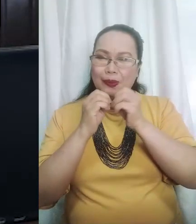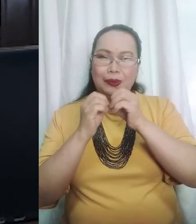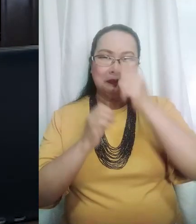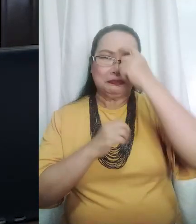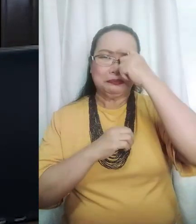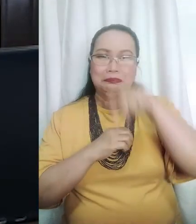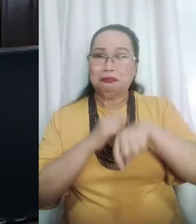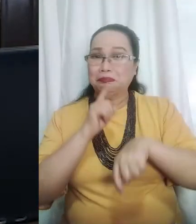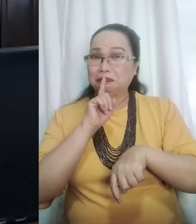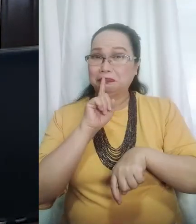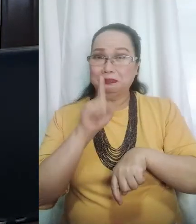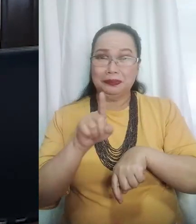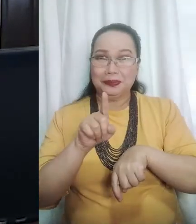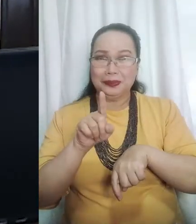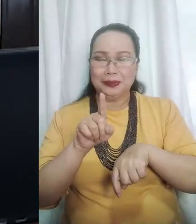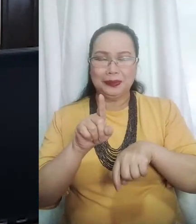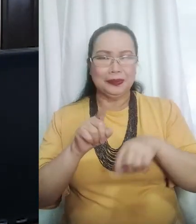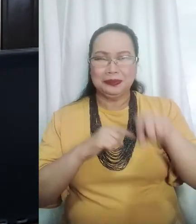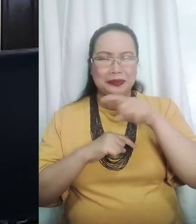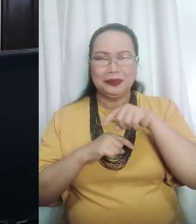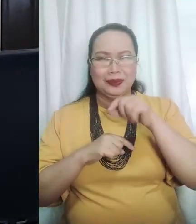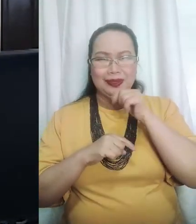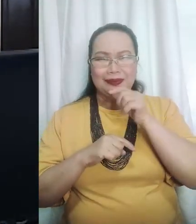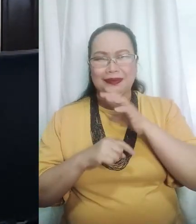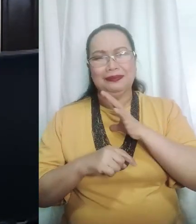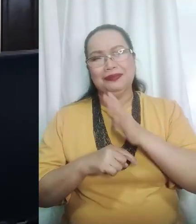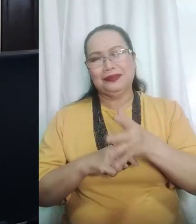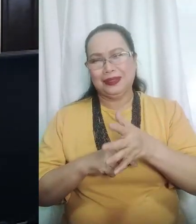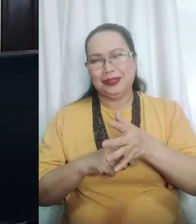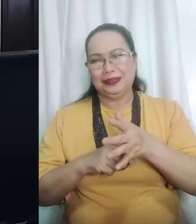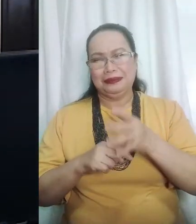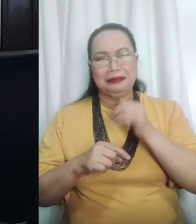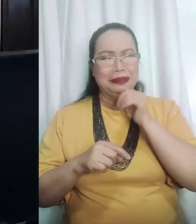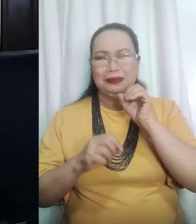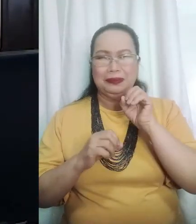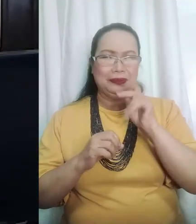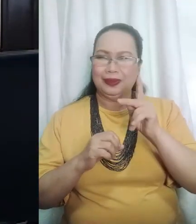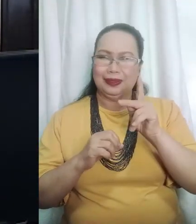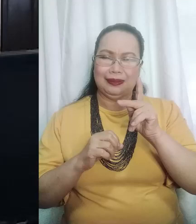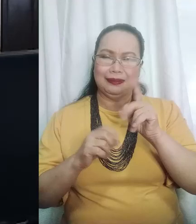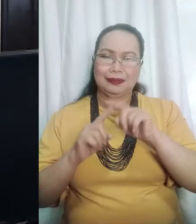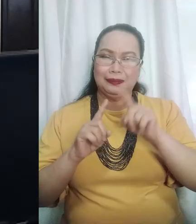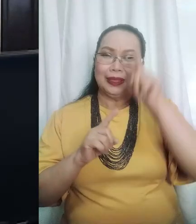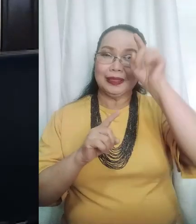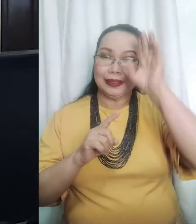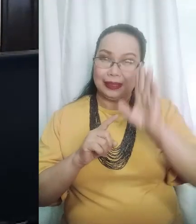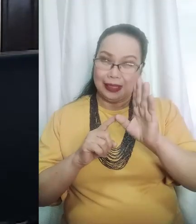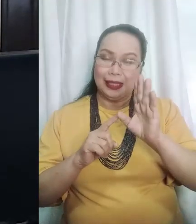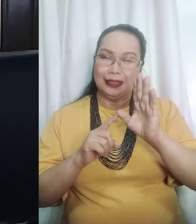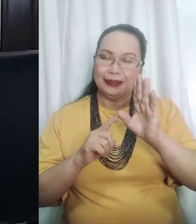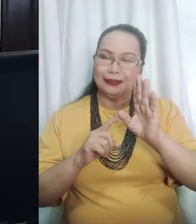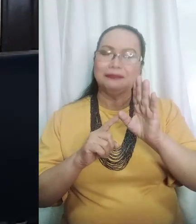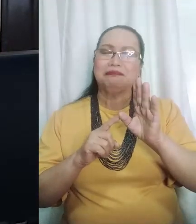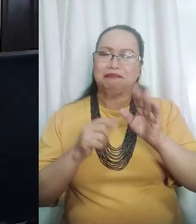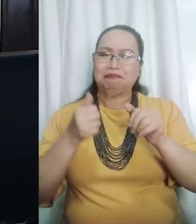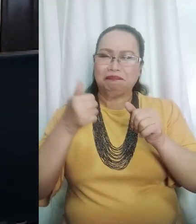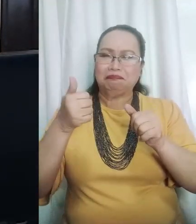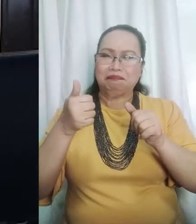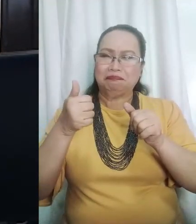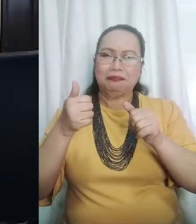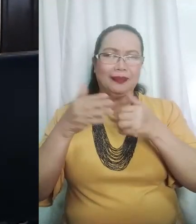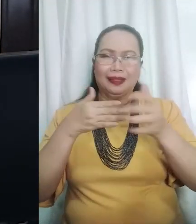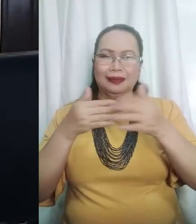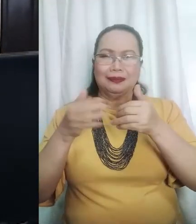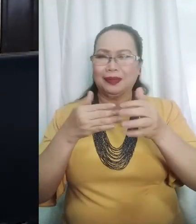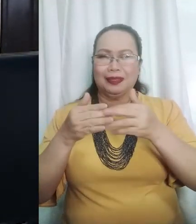yet, but with God in our lives, it's okay not to be okay, for